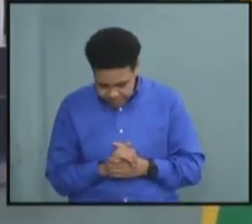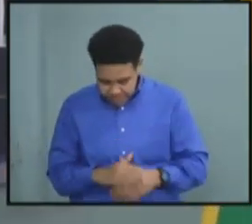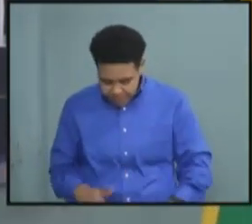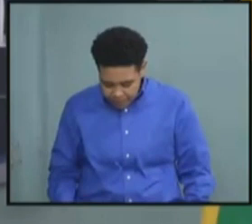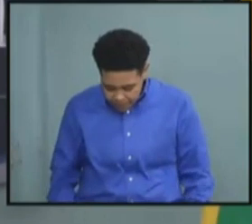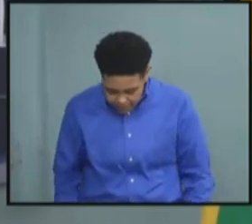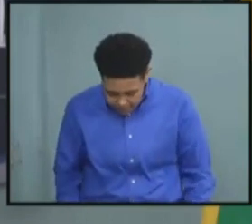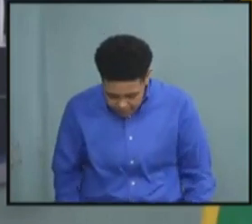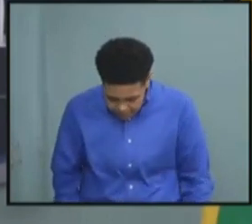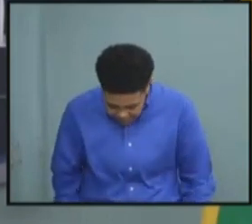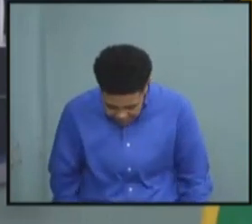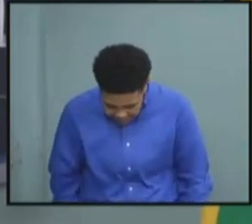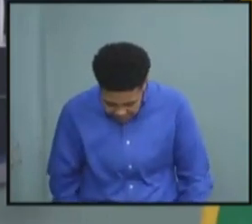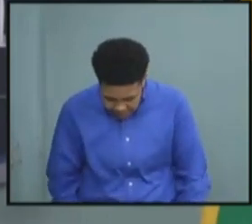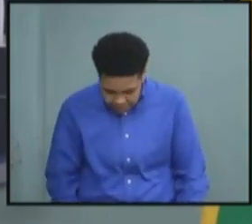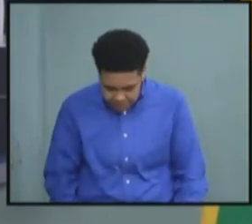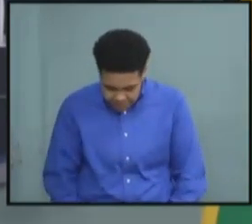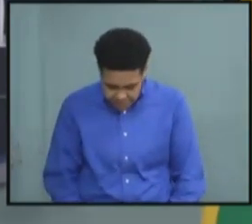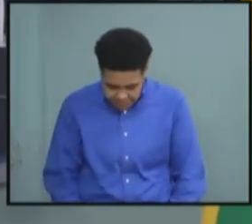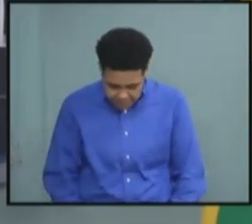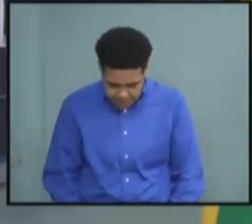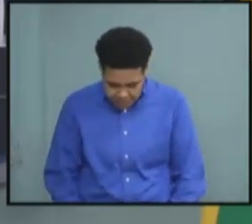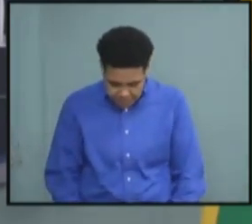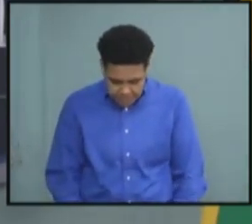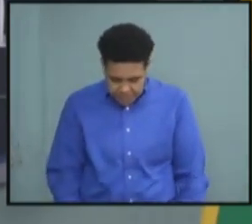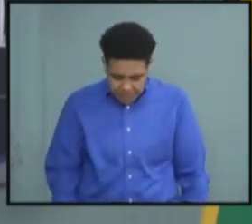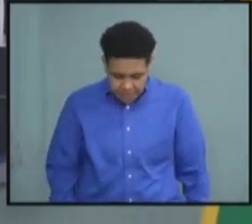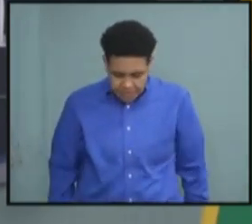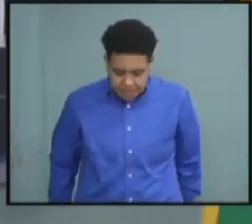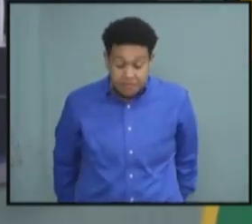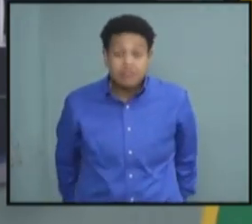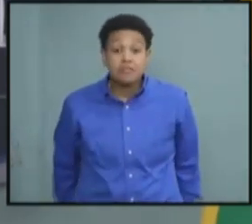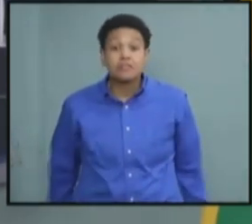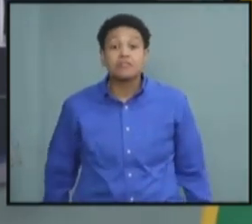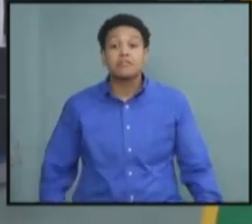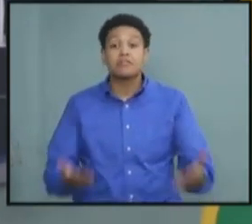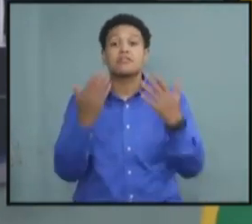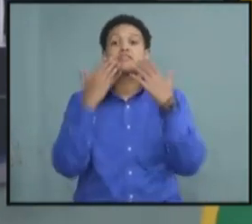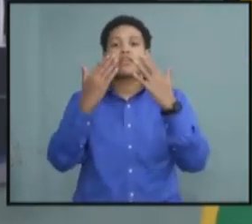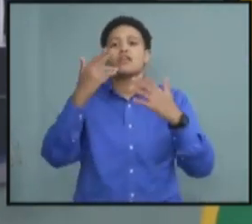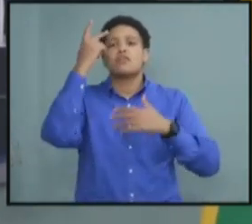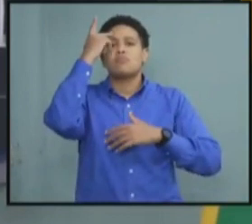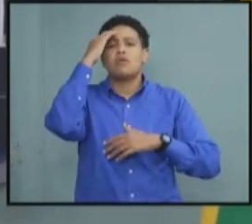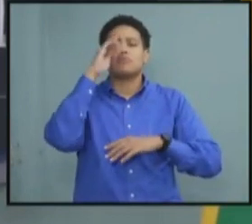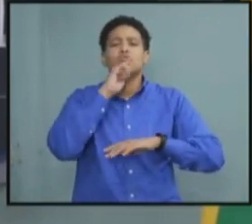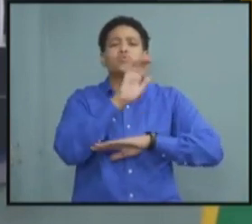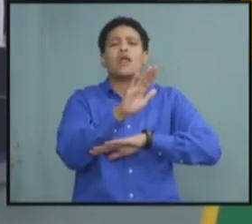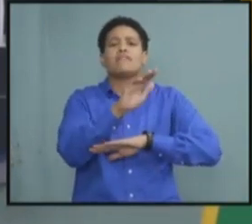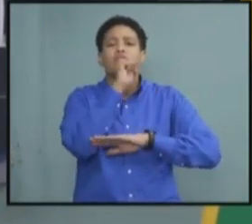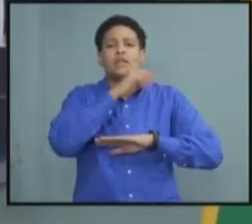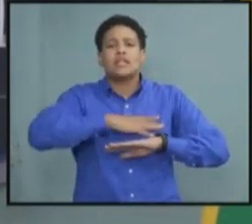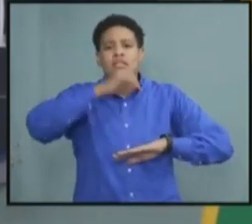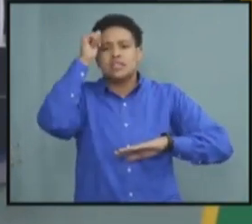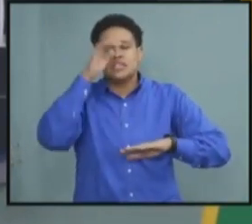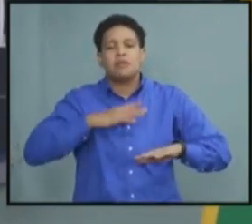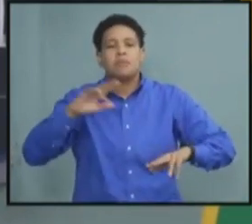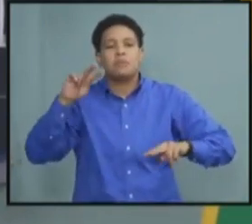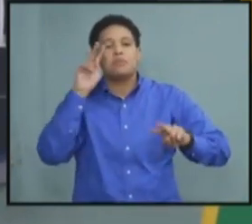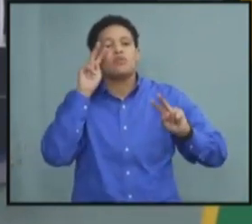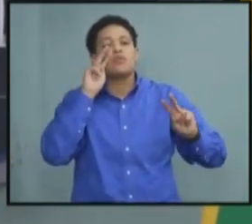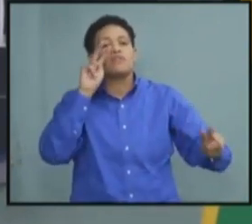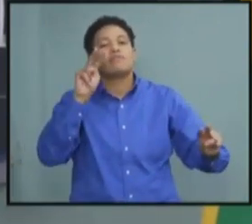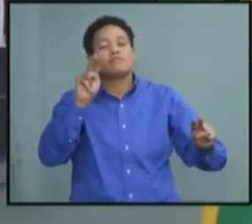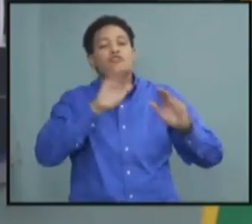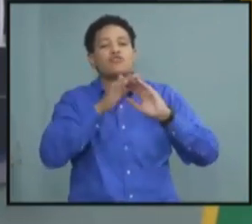Thank you very much, Prime Minister. Good afternoon, ladies and gentlemen, and viewers around